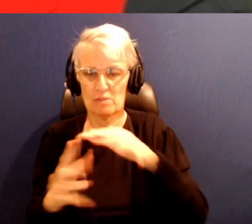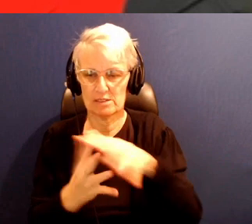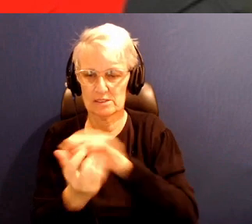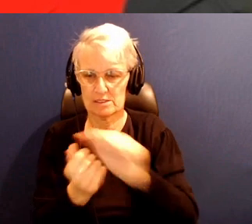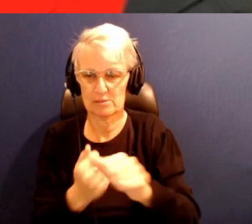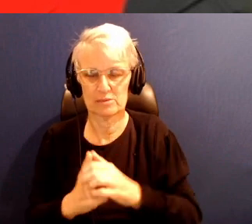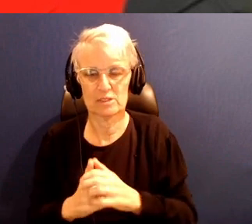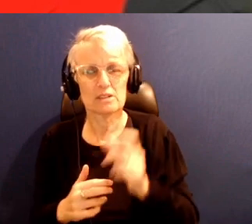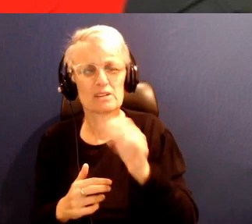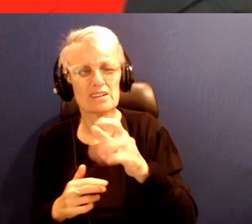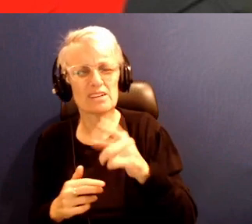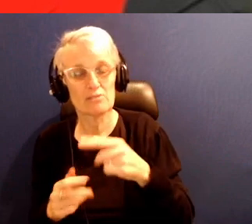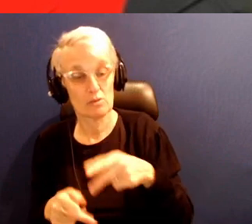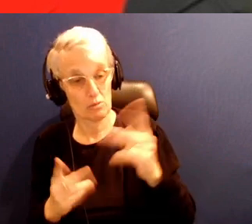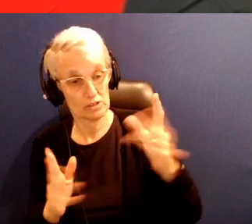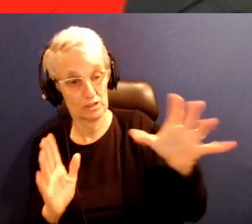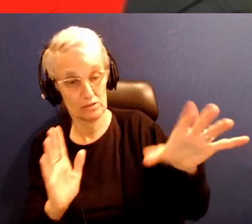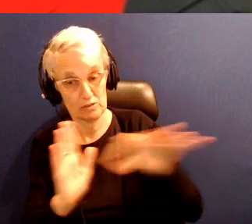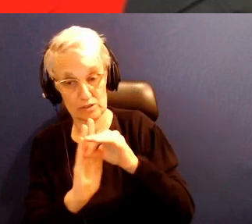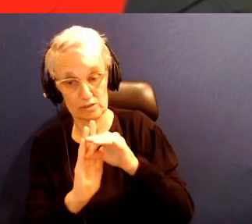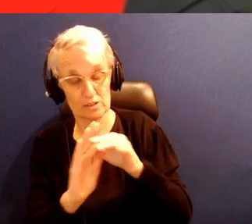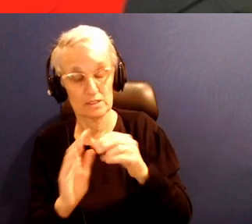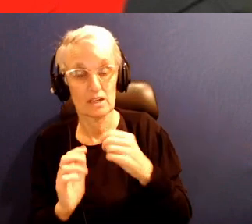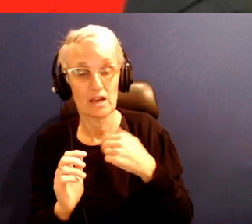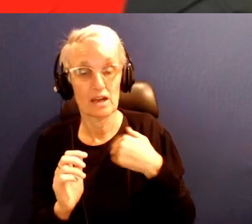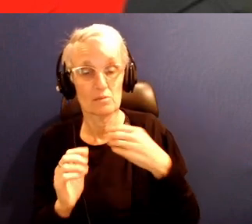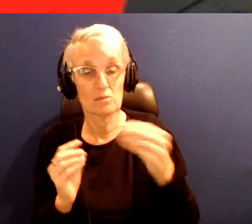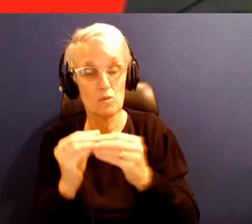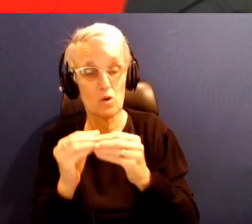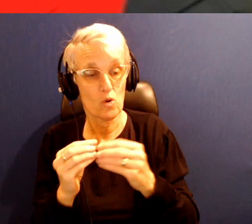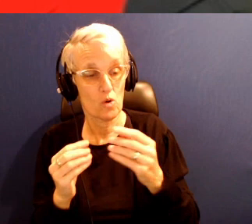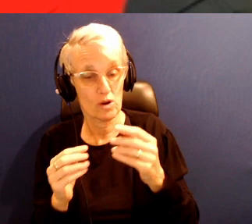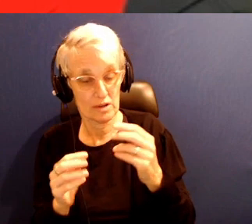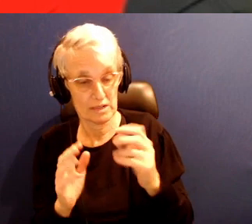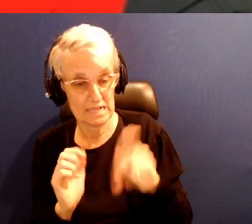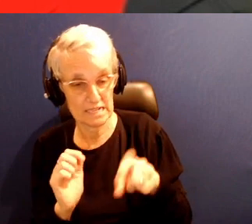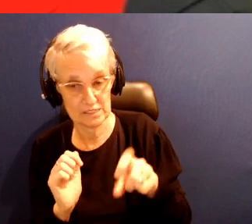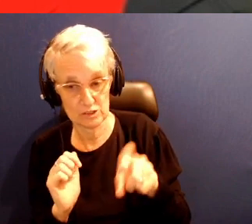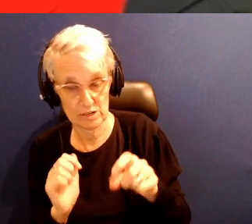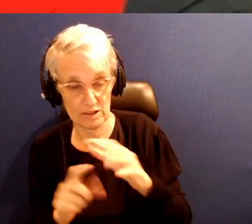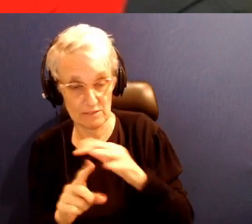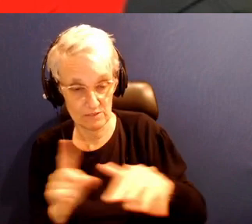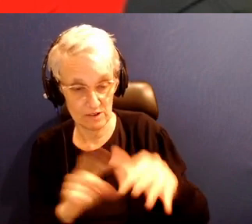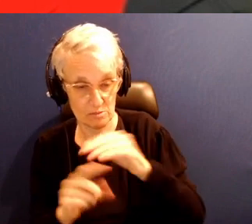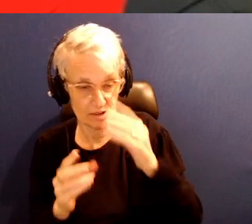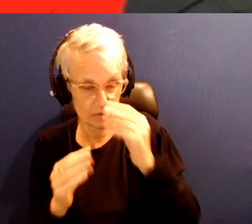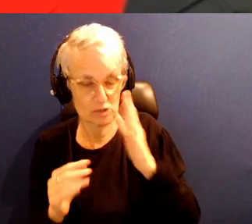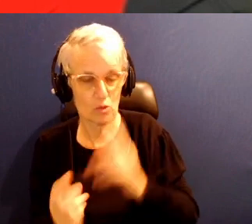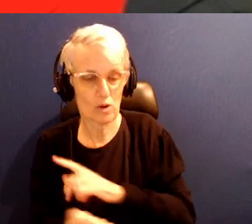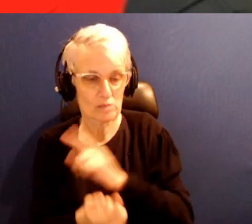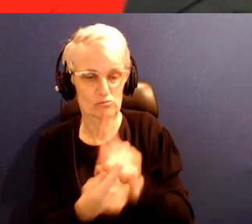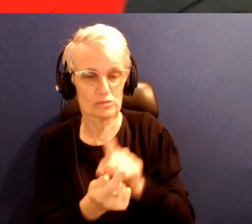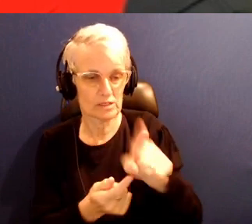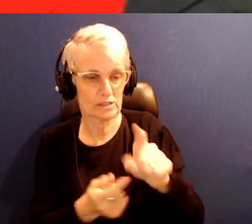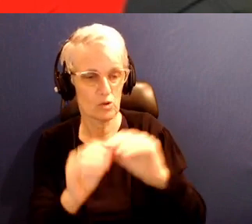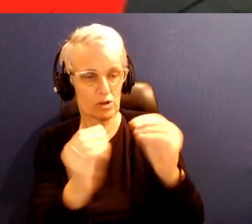should be noted that if the proposal is selected and that additional environmental information is necessary, we will discuss this with